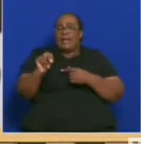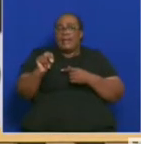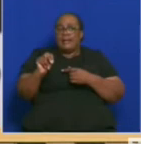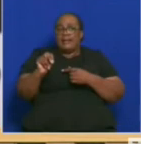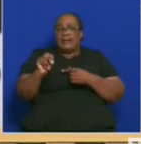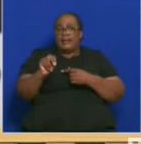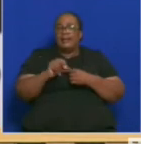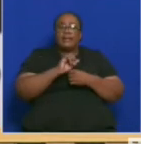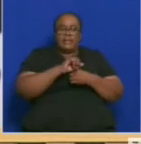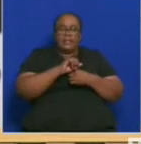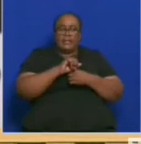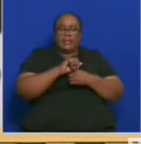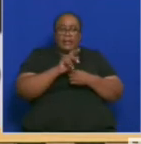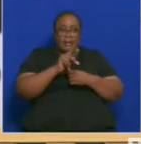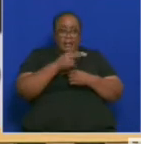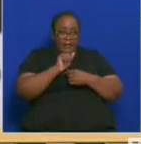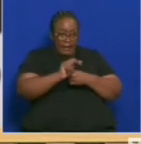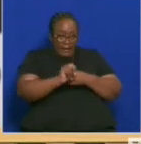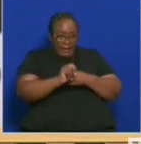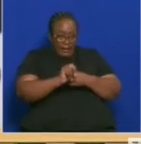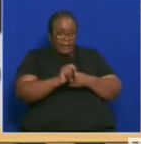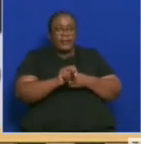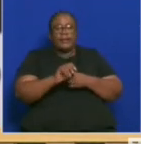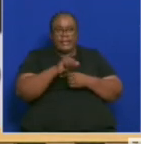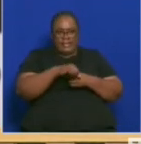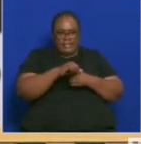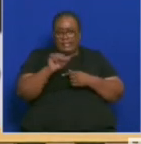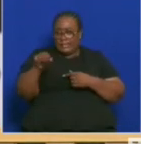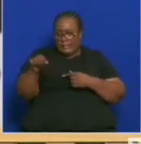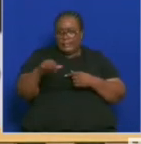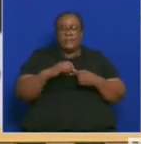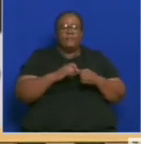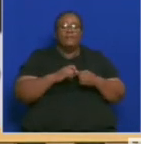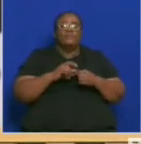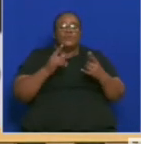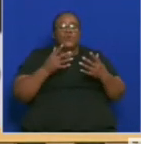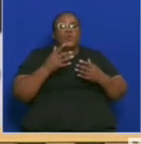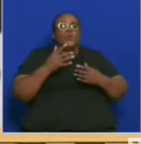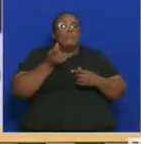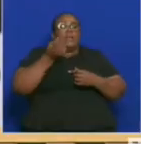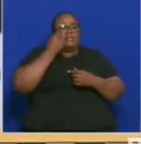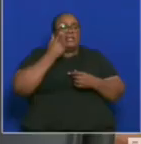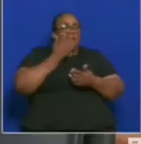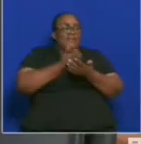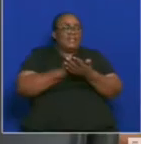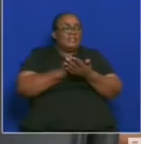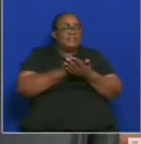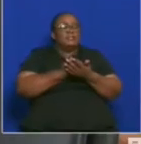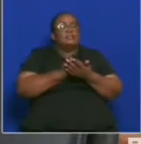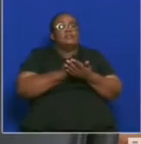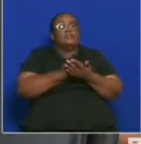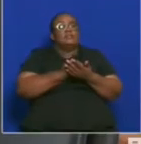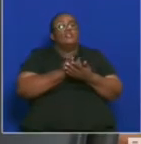And as I understand, the evidence that you want to speak to today is what followed, incidents